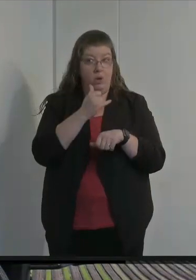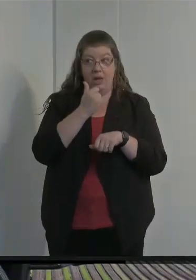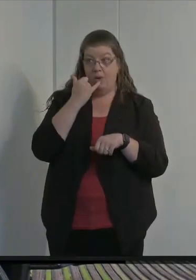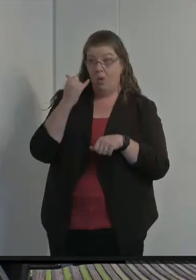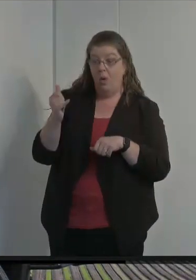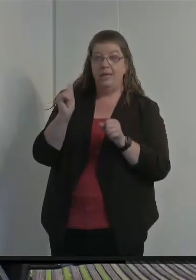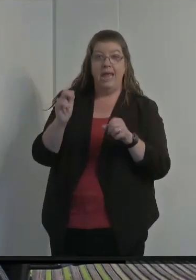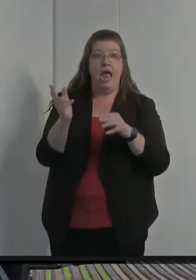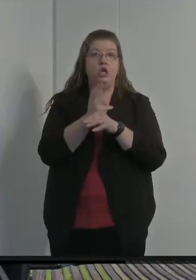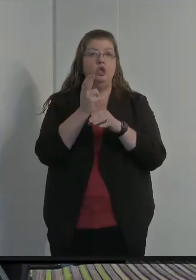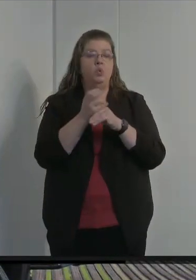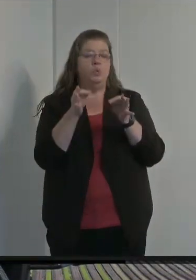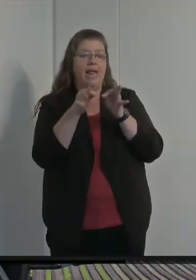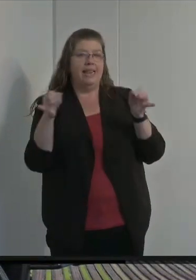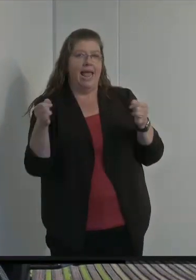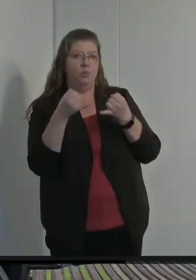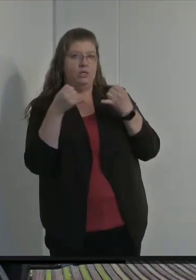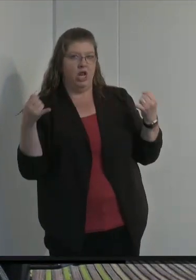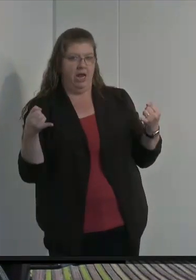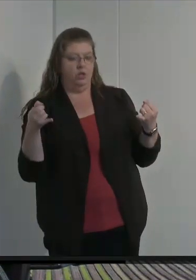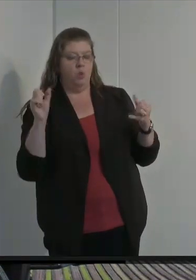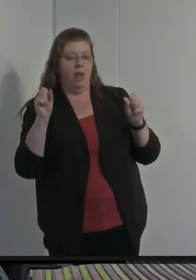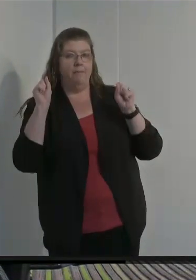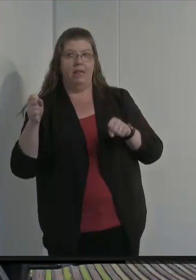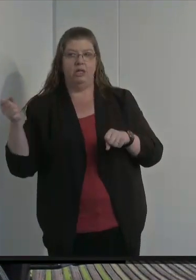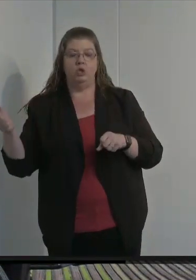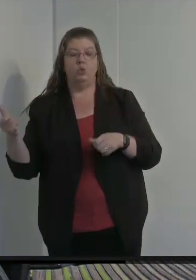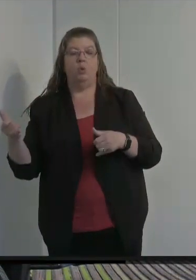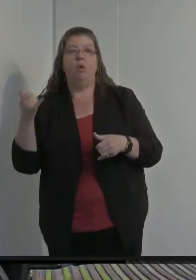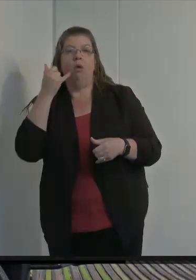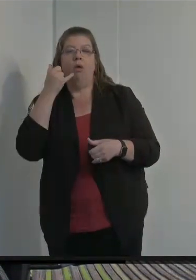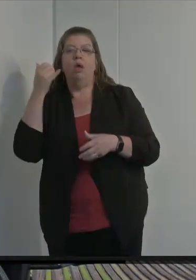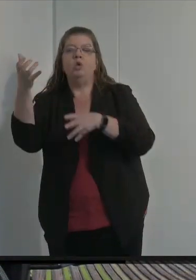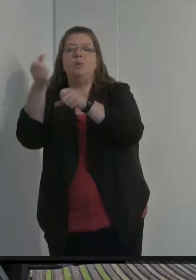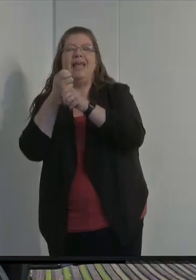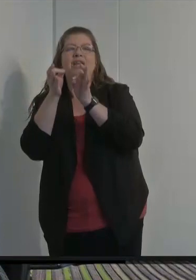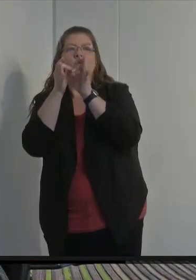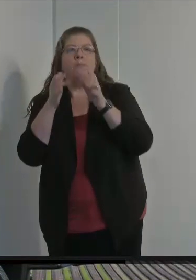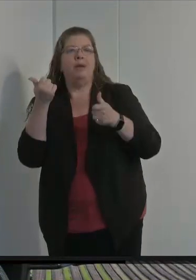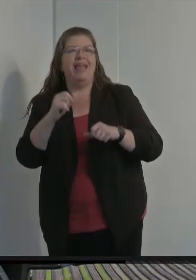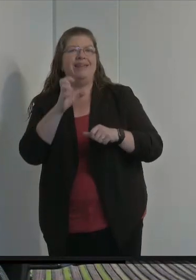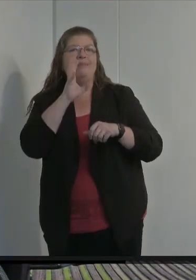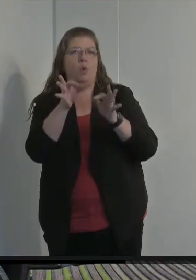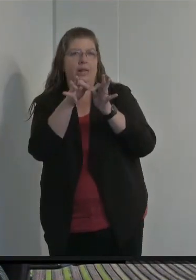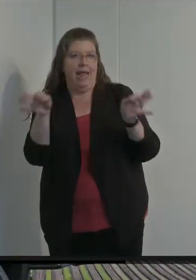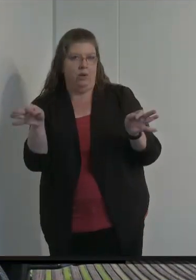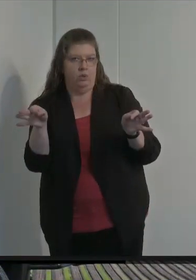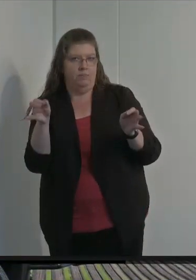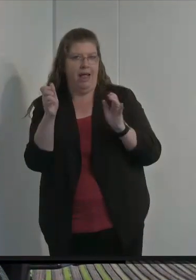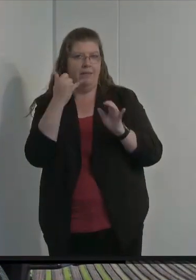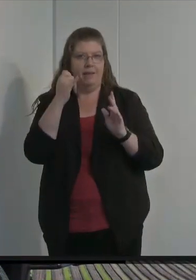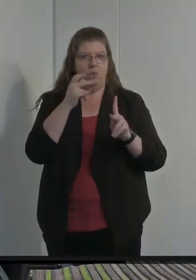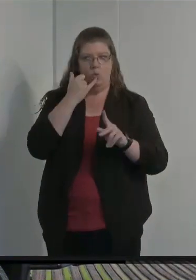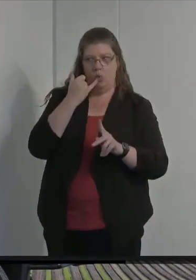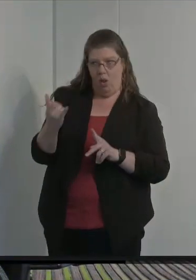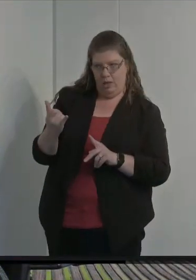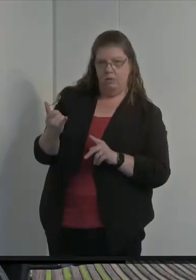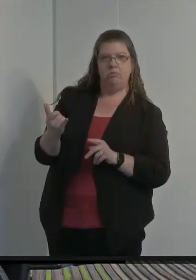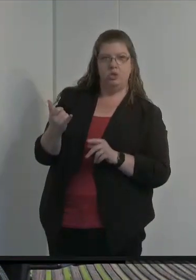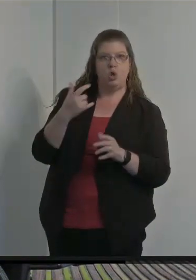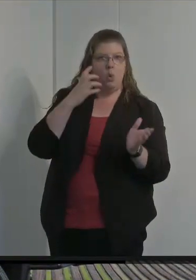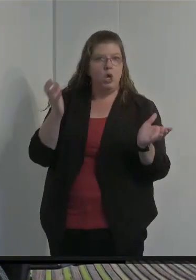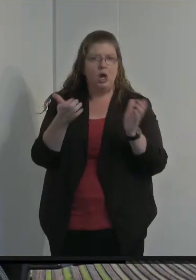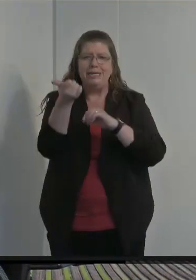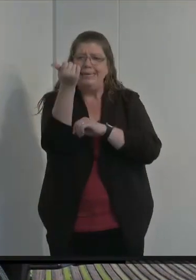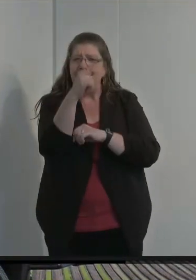of the language line. So it has the ability to get interpreters in any language spoken by the callers that call in. So we would